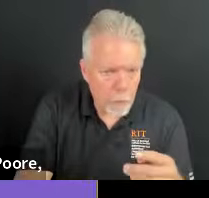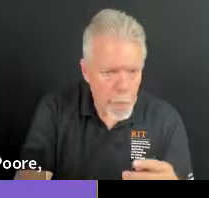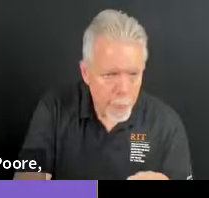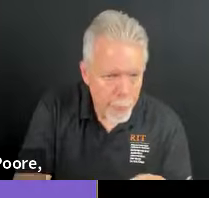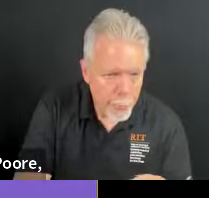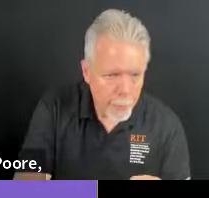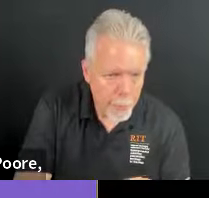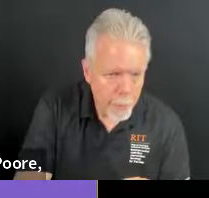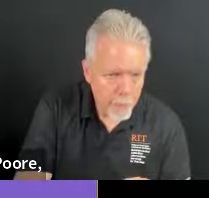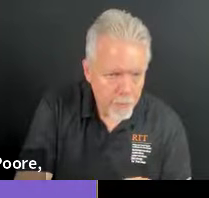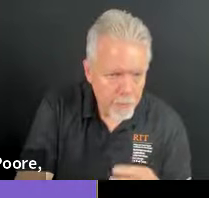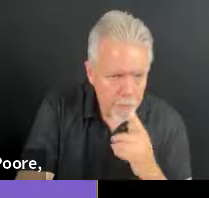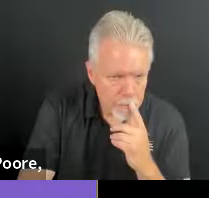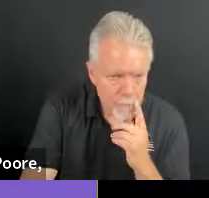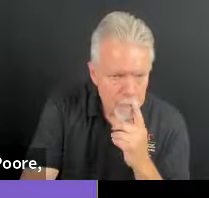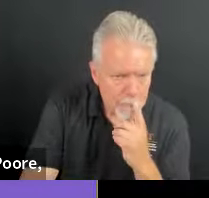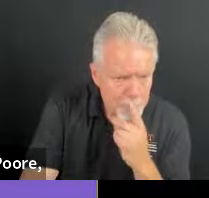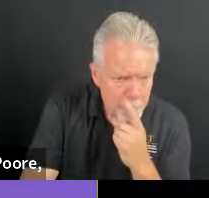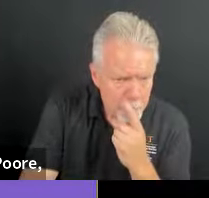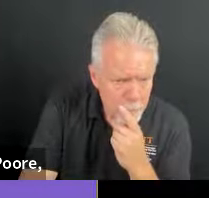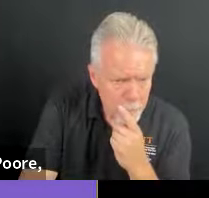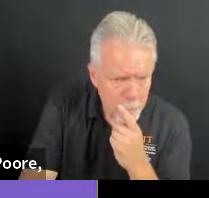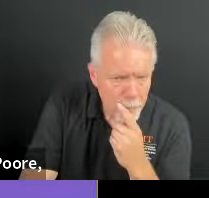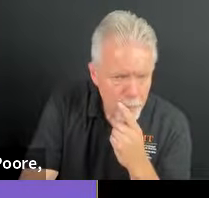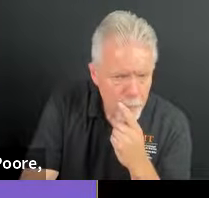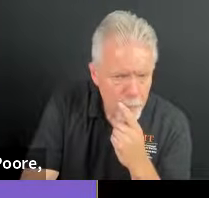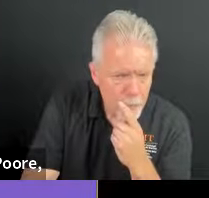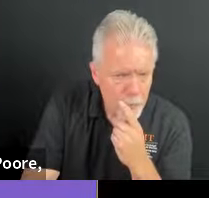Let me see. Oh, I've got several chats in here. Hold on.